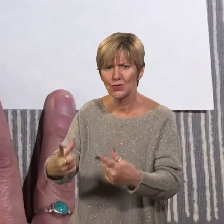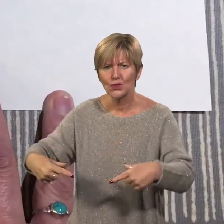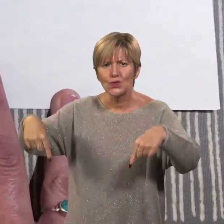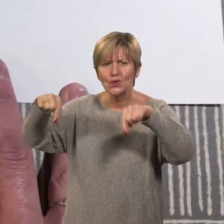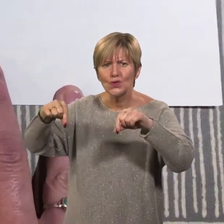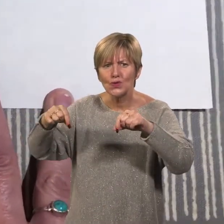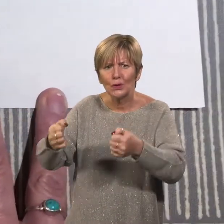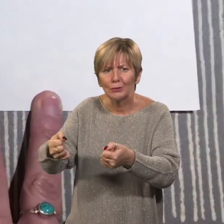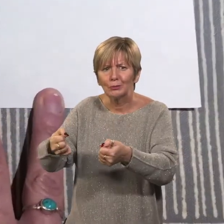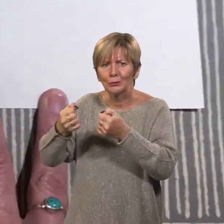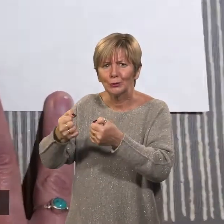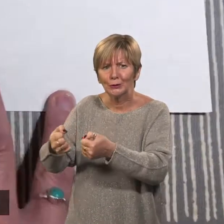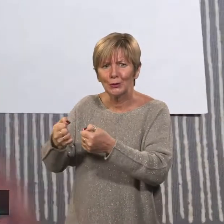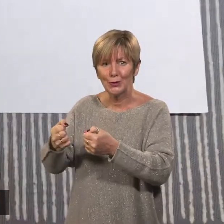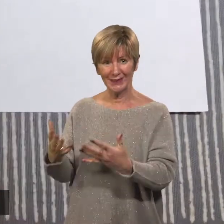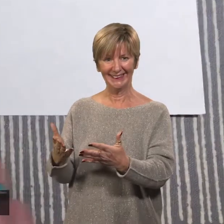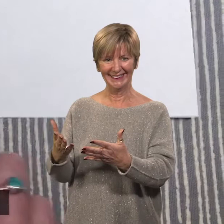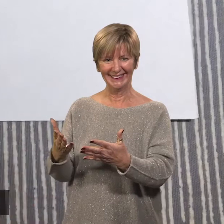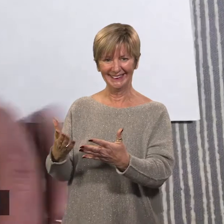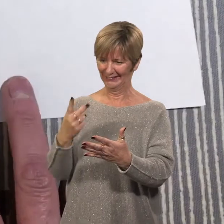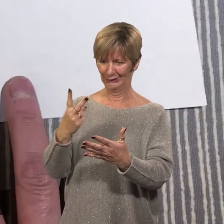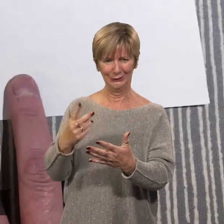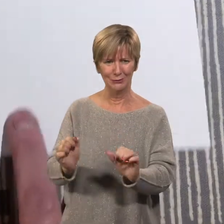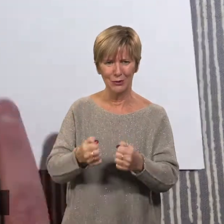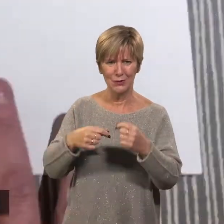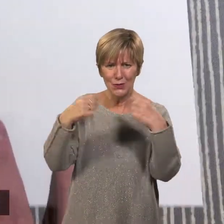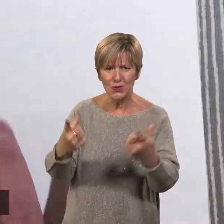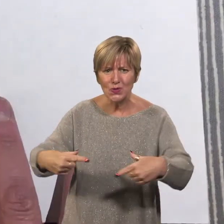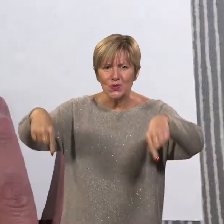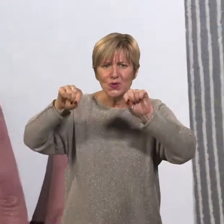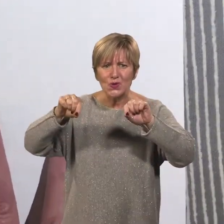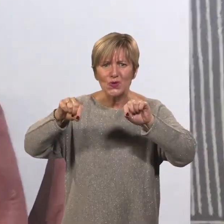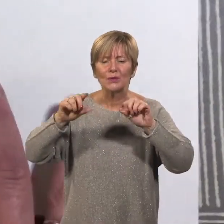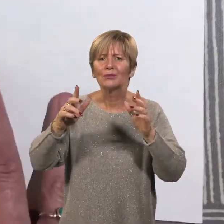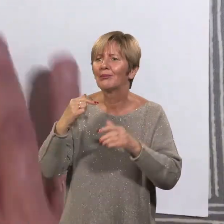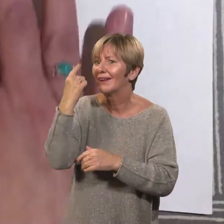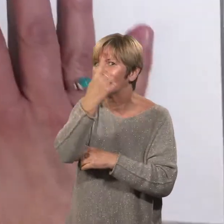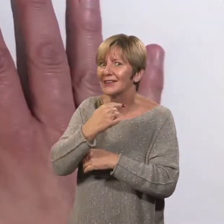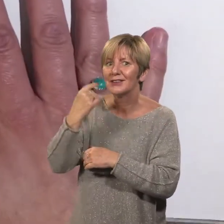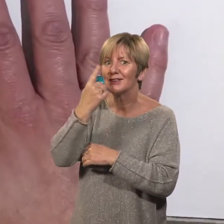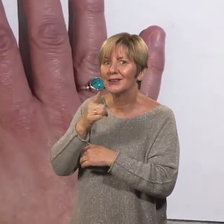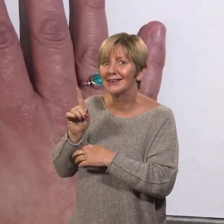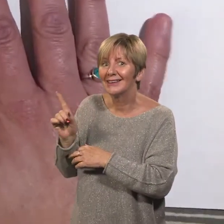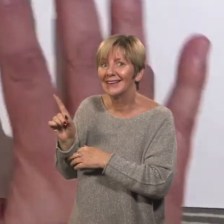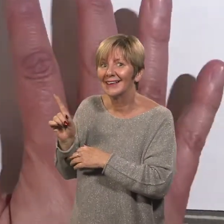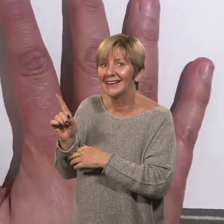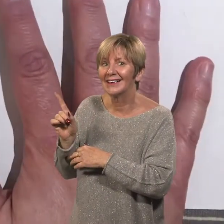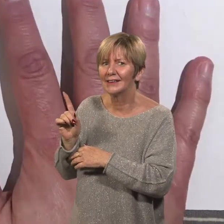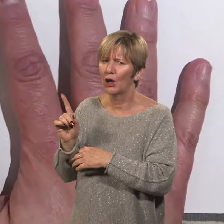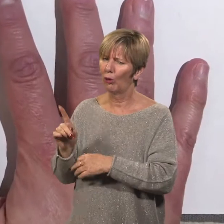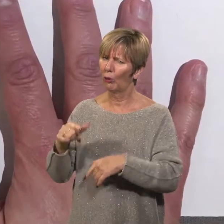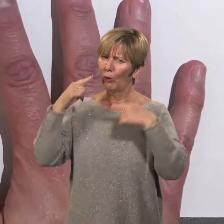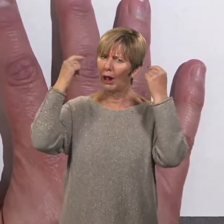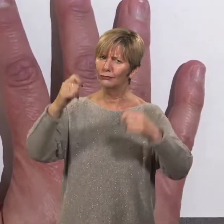Whee! There we go. So that's his two boots. We're going to come back up and now we're going to do his face. Now, elves have